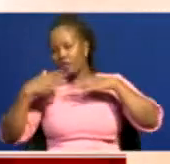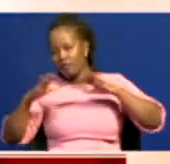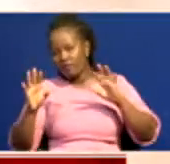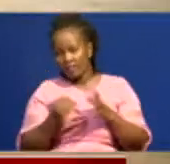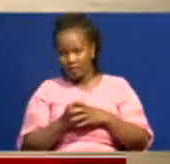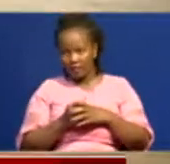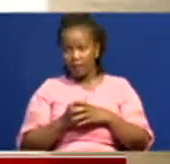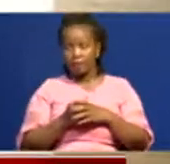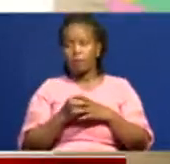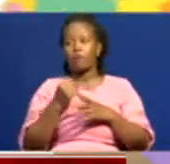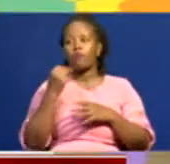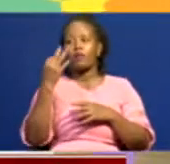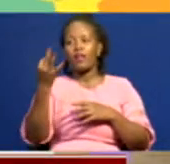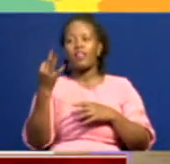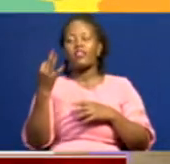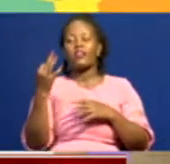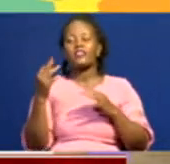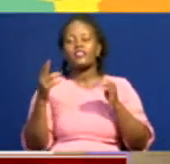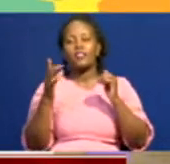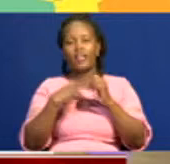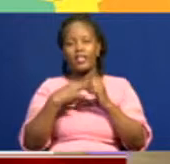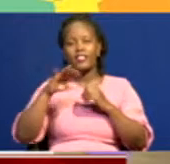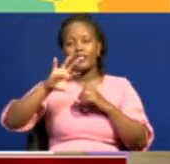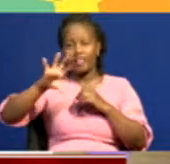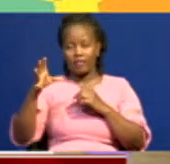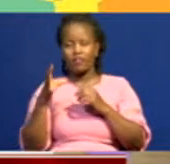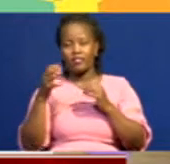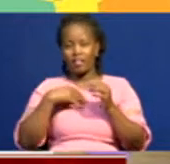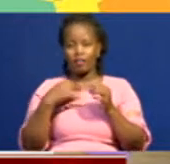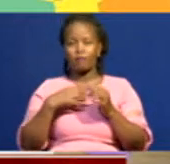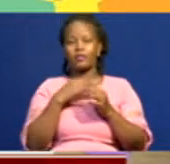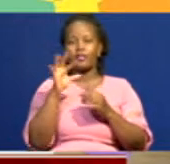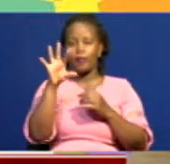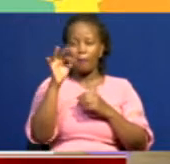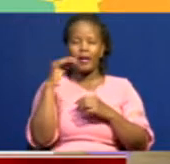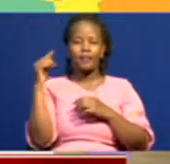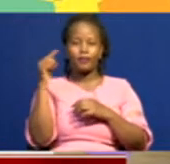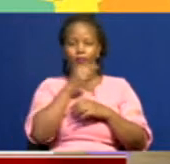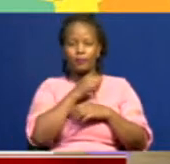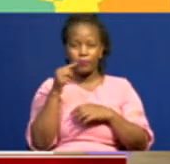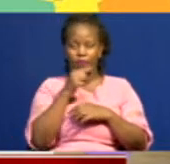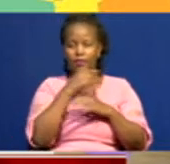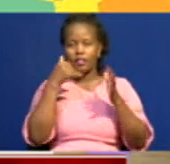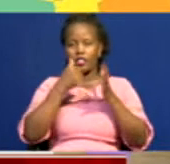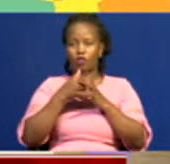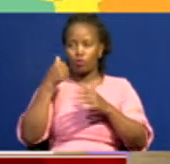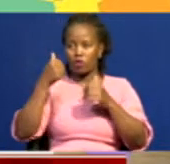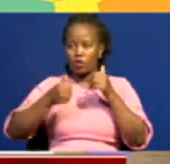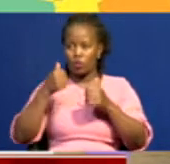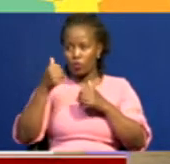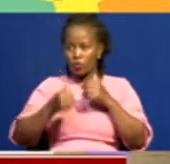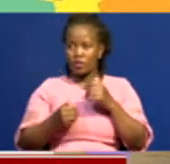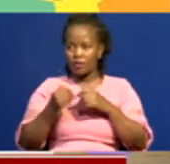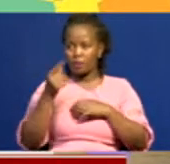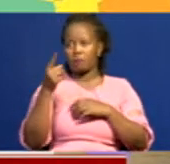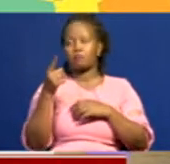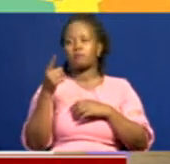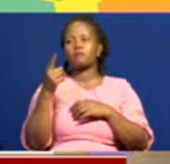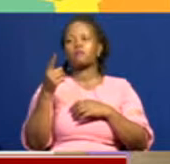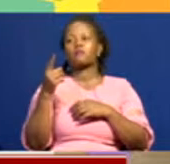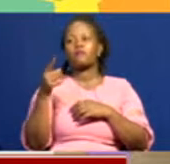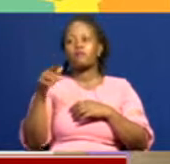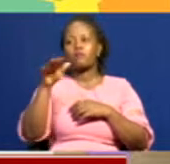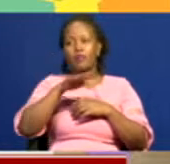of 38 counties have been placed on the alarm stage. They include Isiolo, where displaced persons in Ngaremara